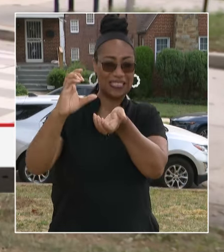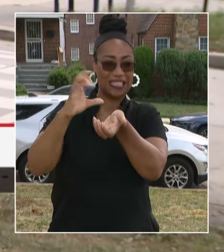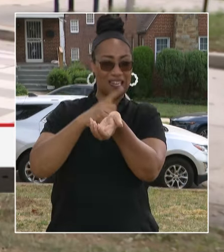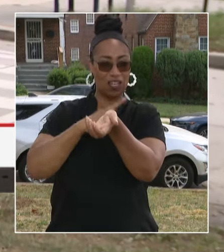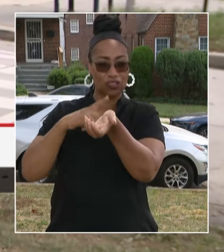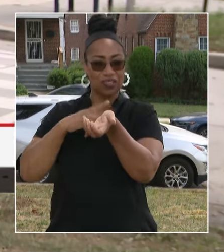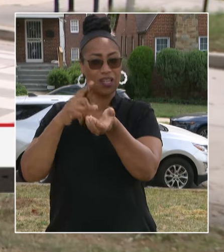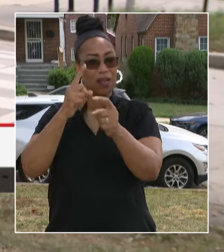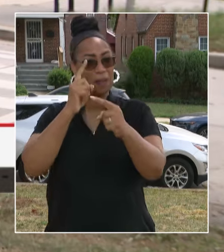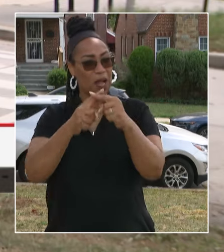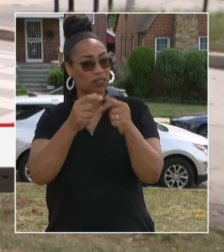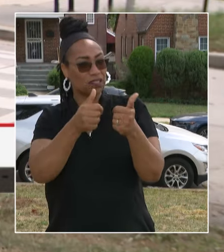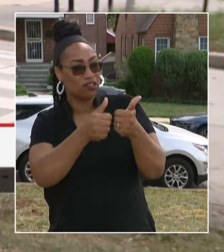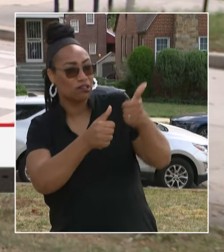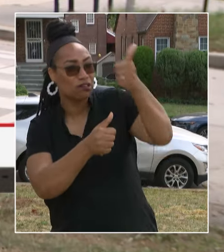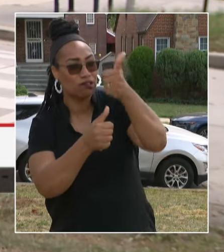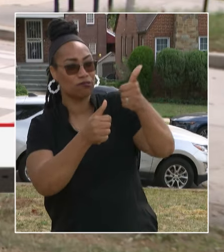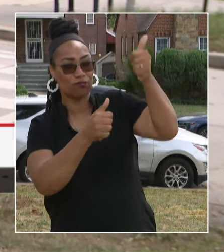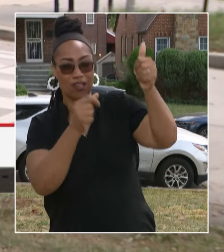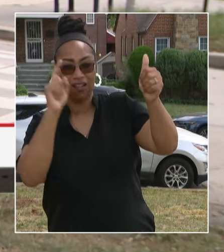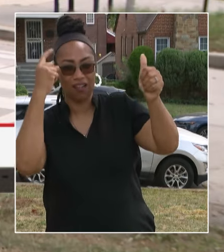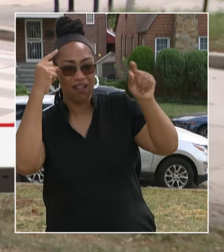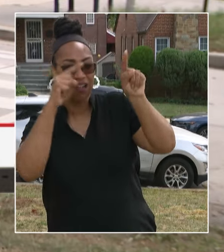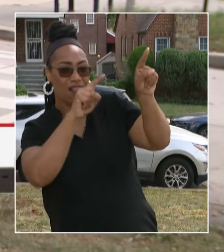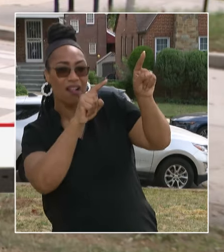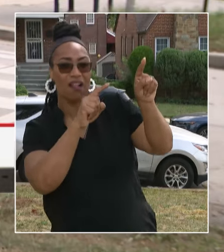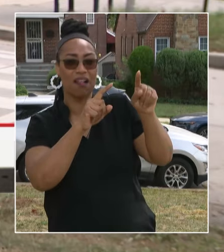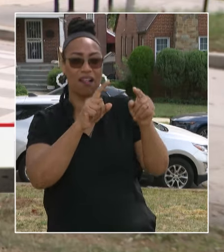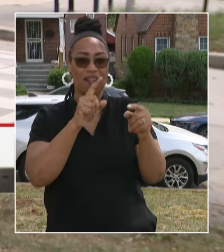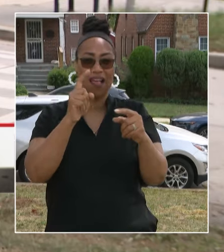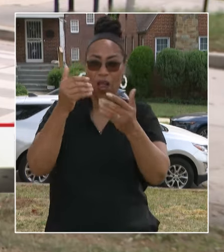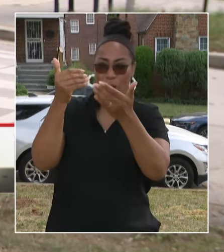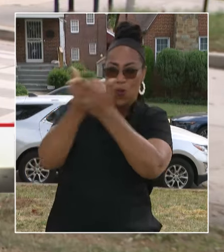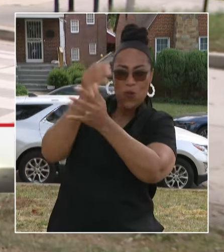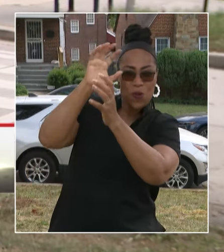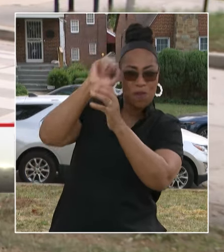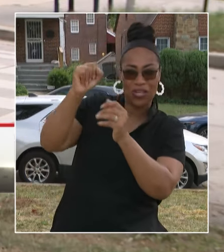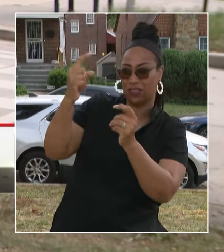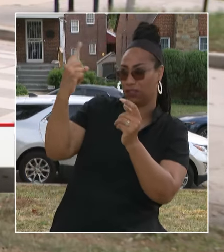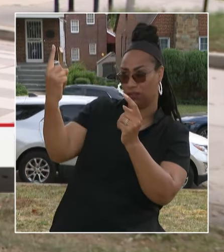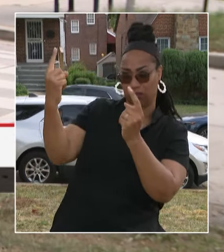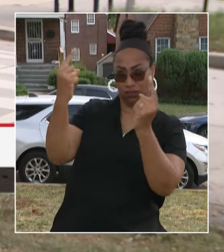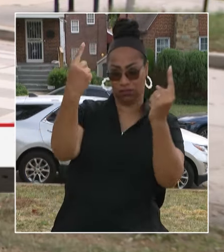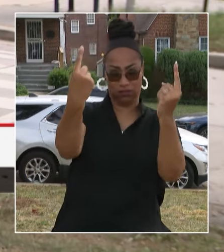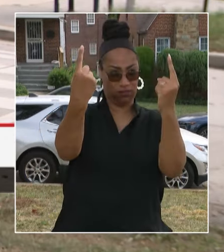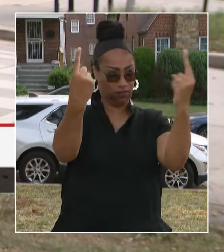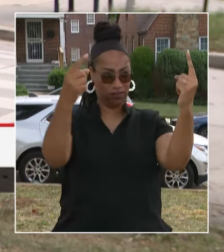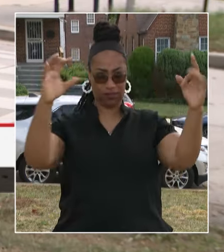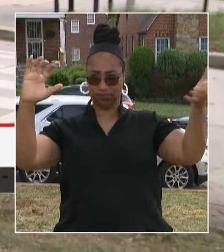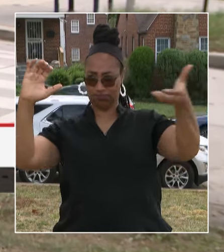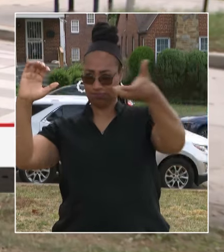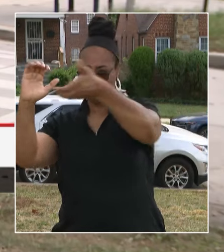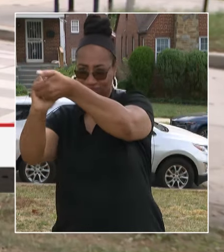doing exactly that. But every day in Washington, we have to remember and thank